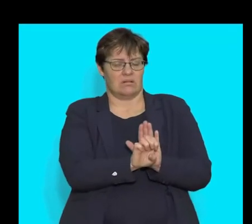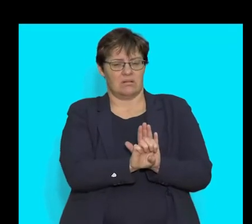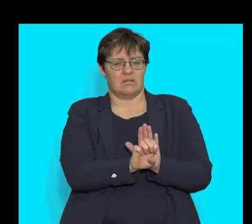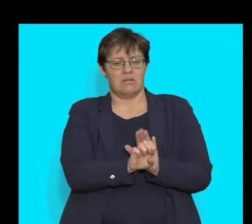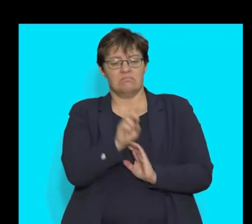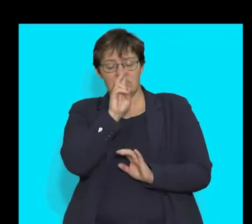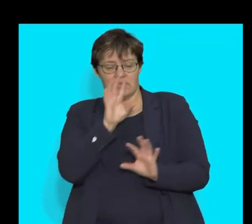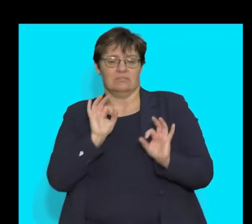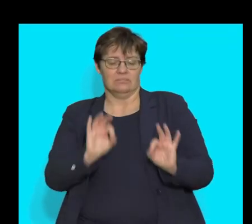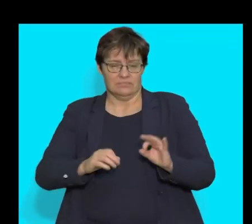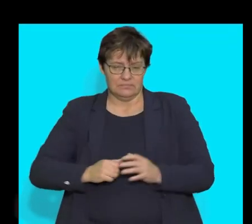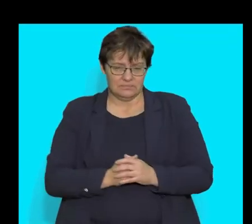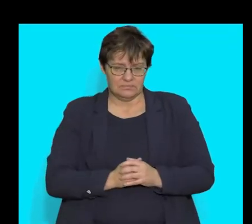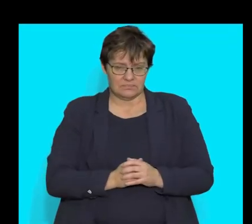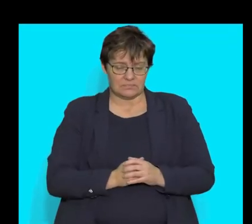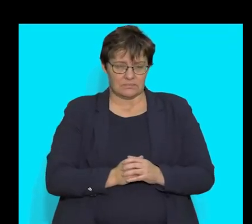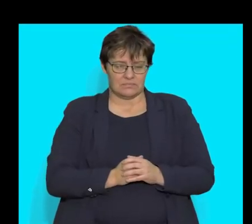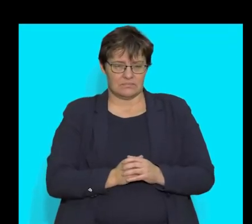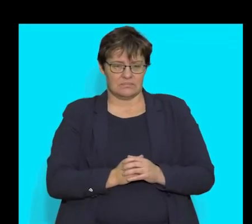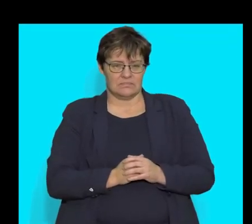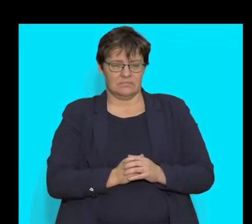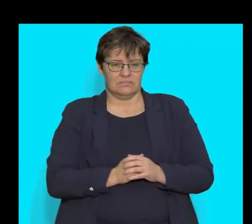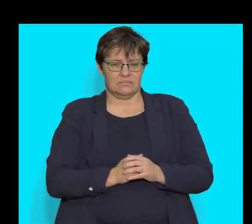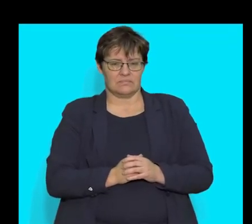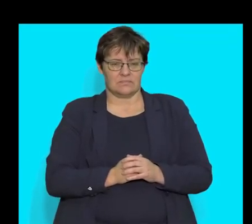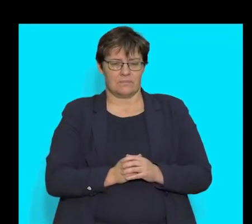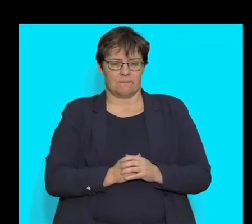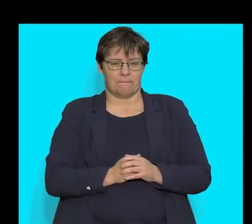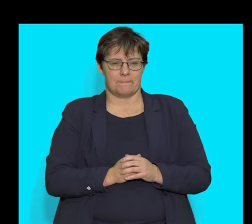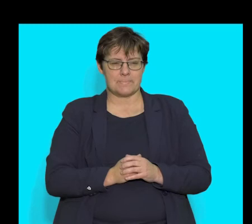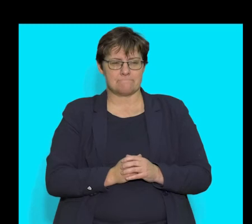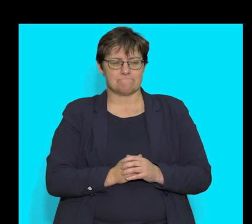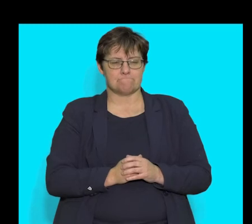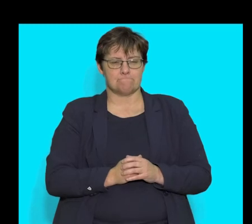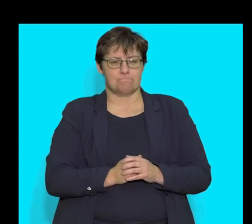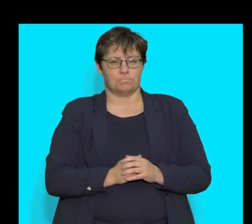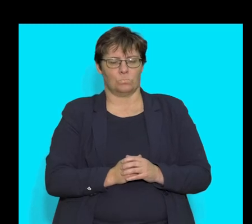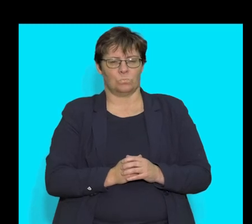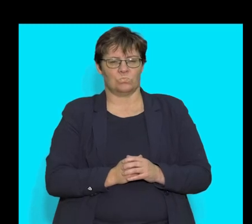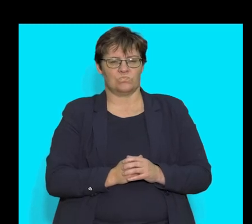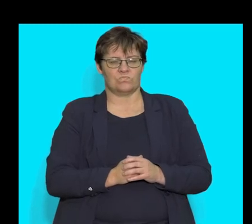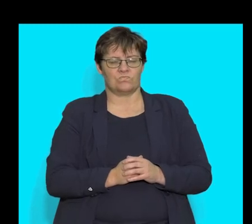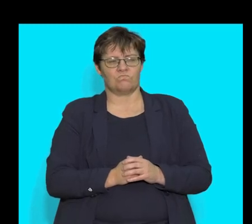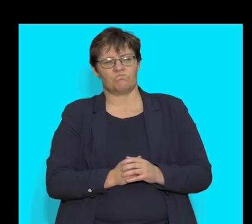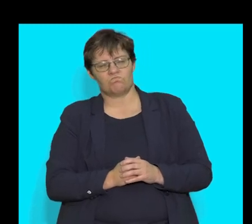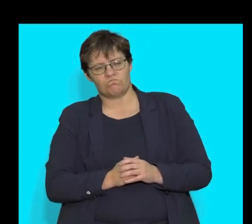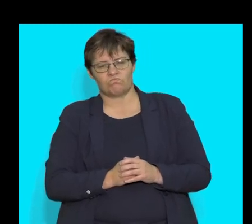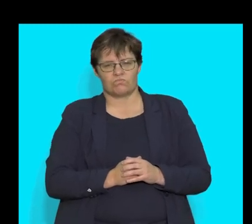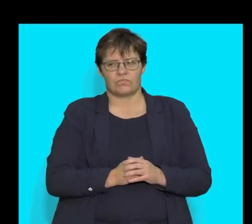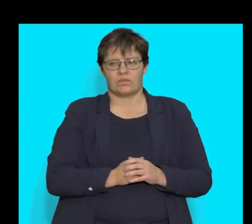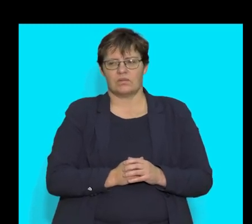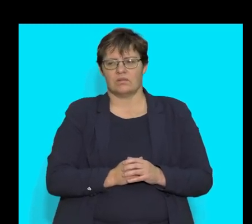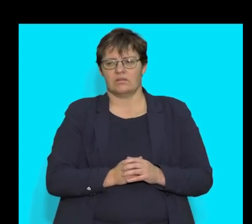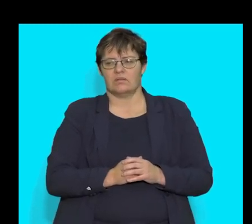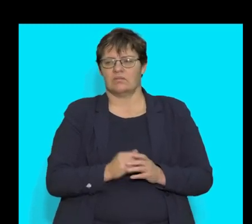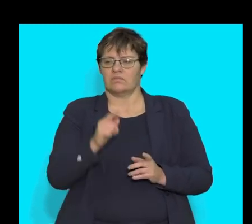exactly what's happening. So here I've misspelt. This